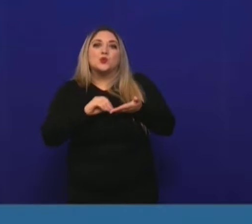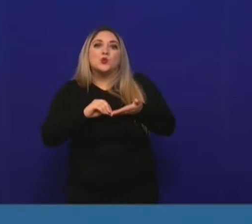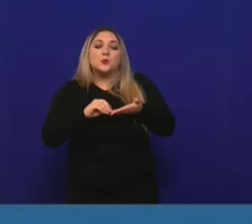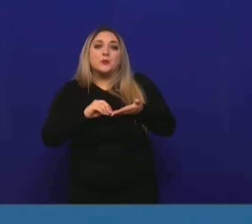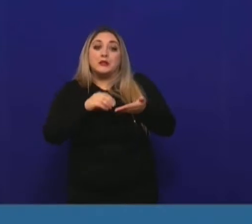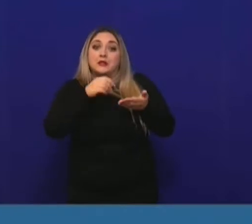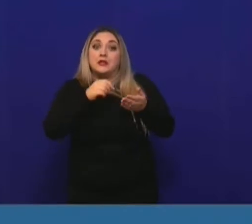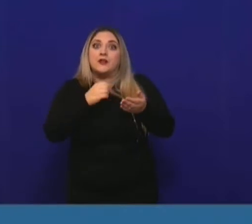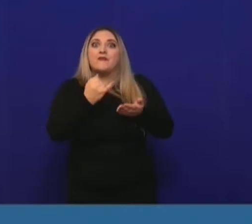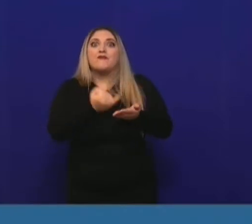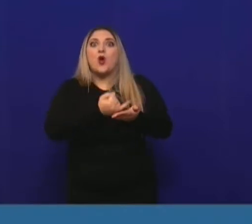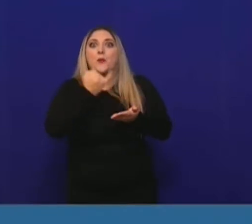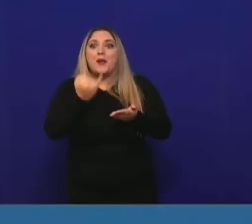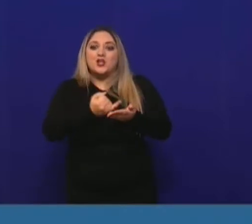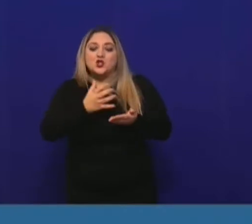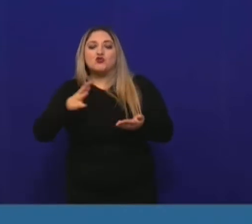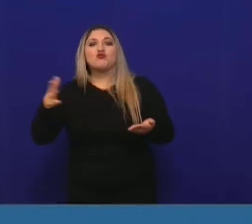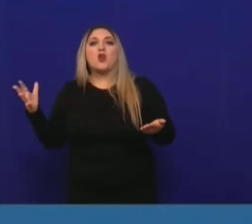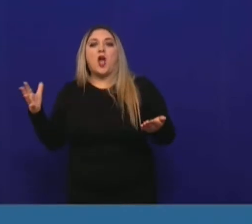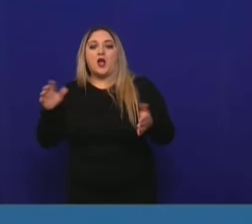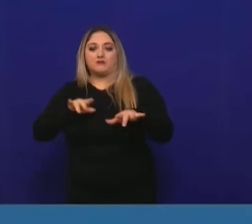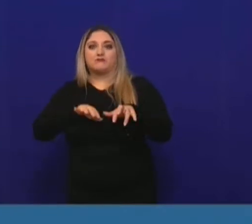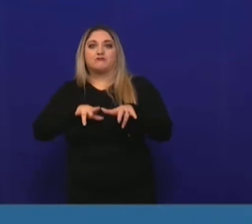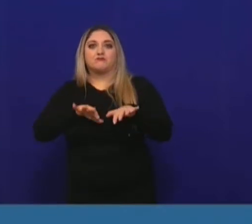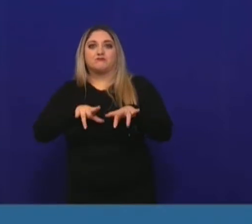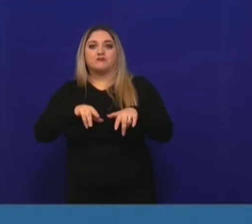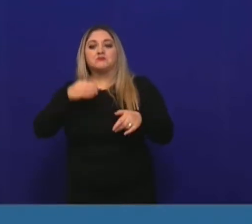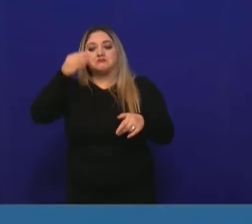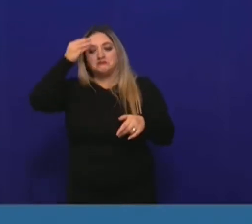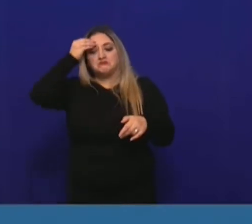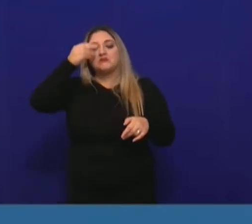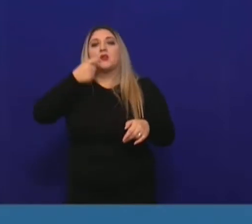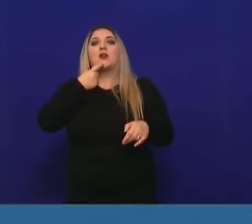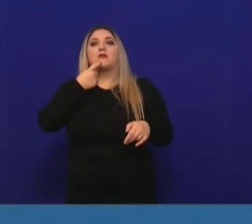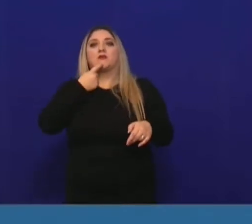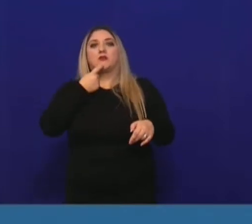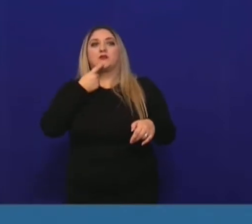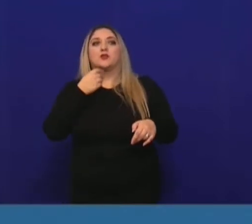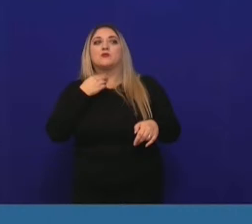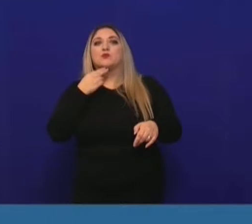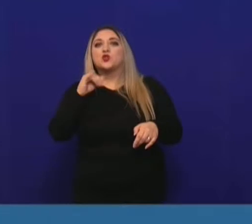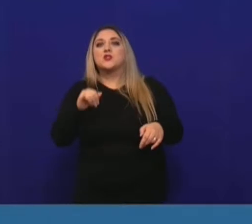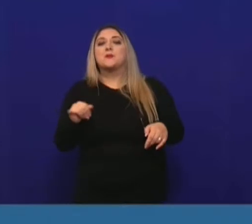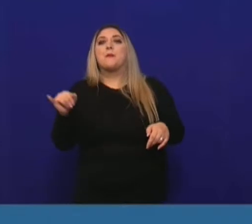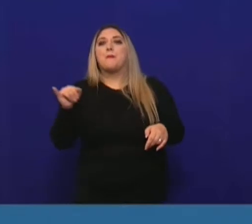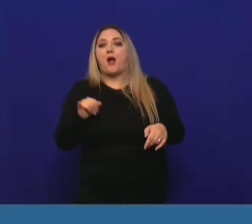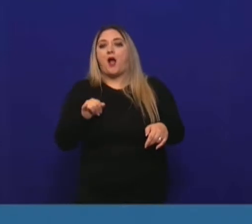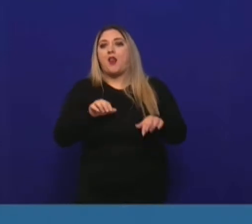korretti, allura aħna jkollna iktar faċilità li hemmhekk ma jkunx hemm xi